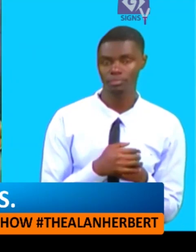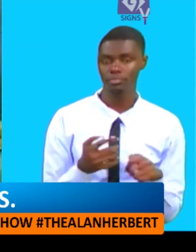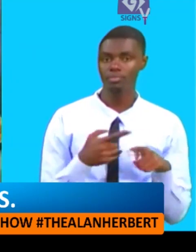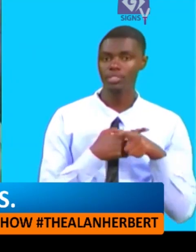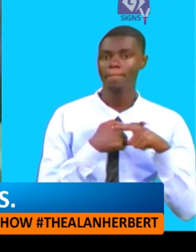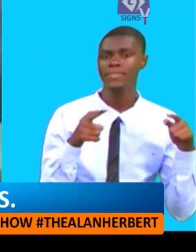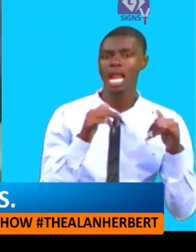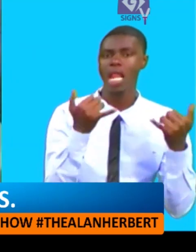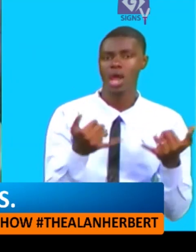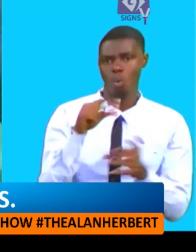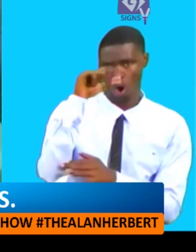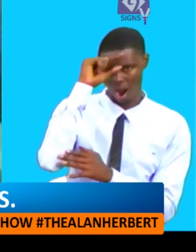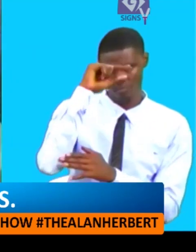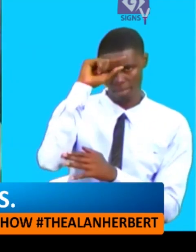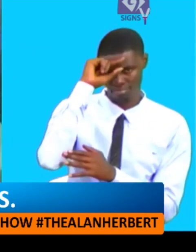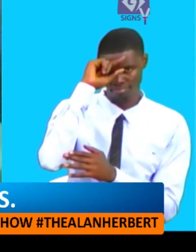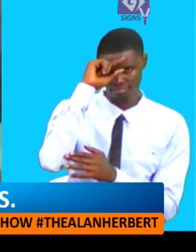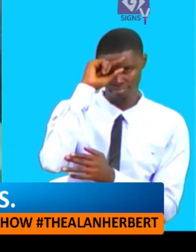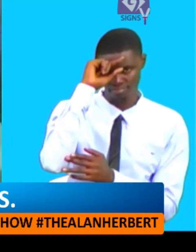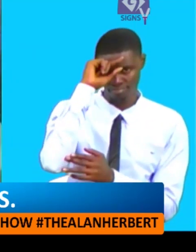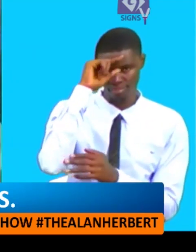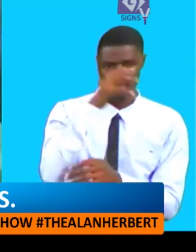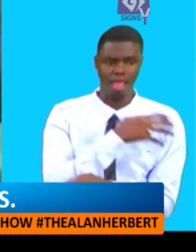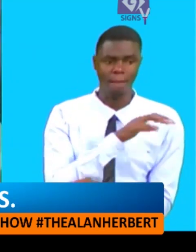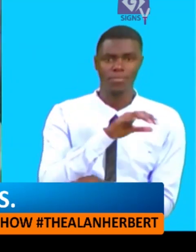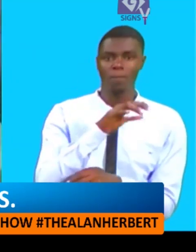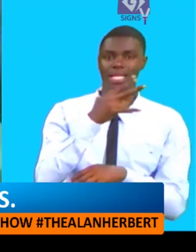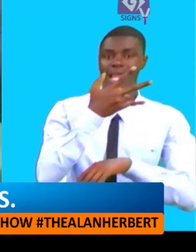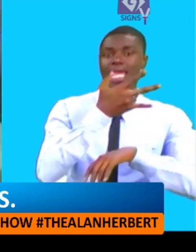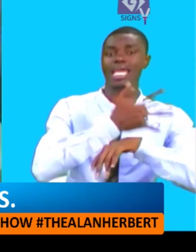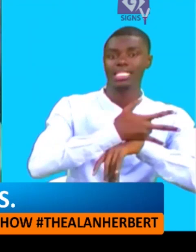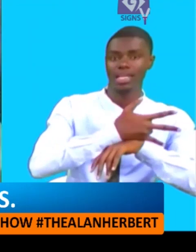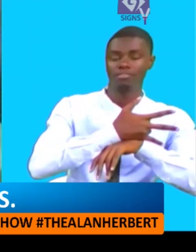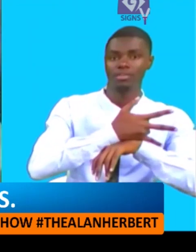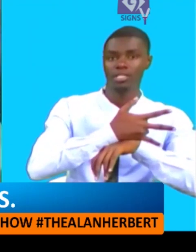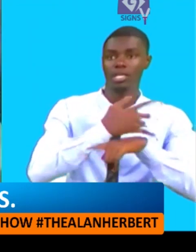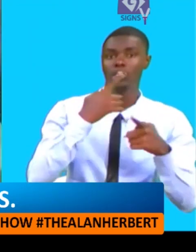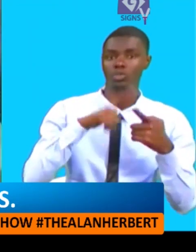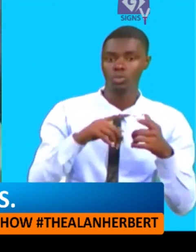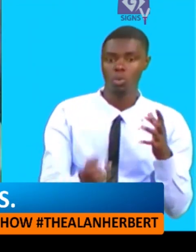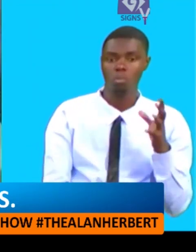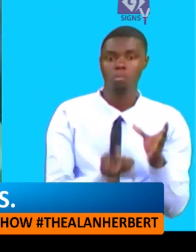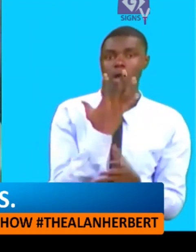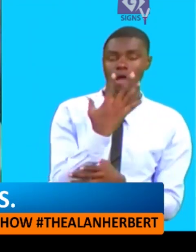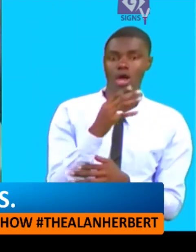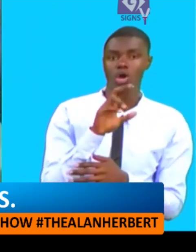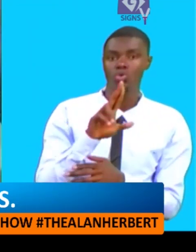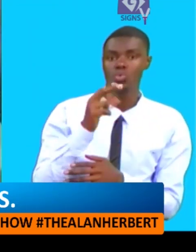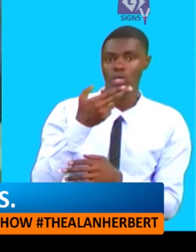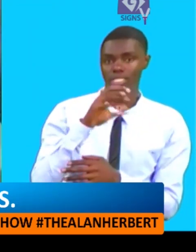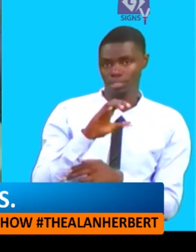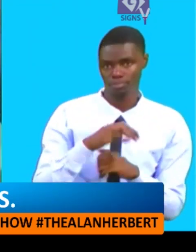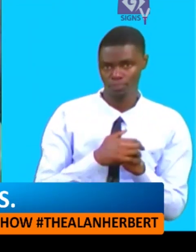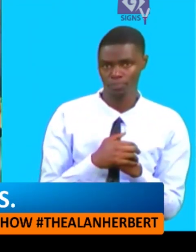But now the government empowered NHIF to now roll out UHC.